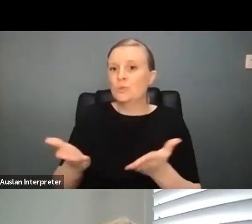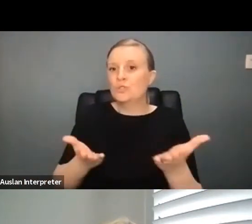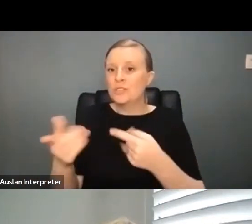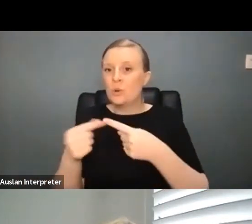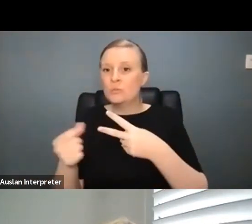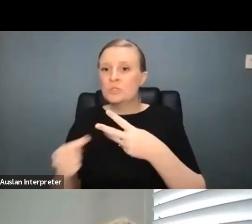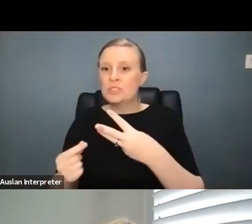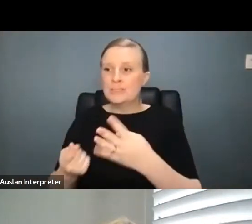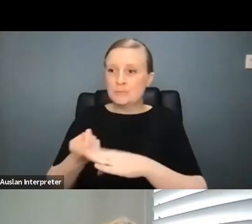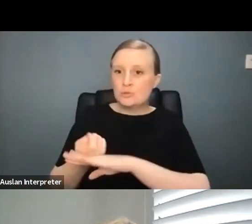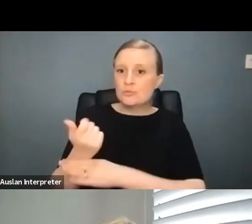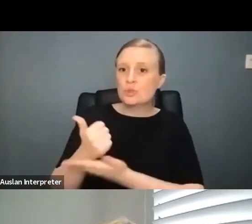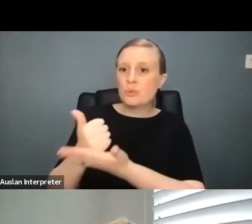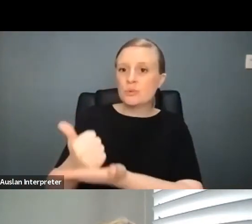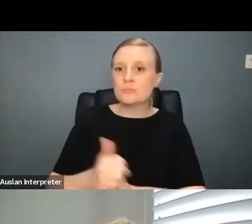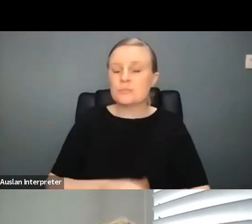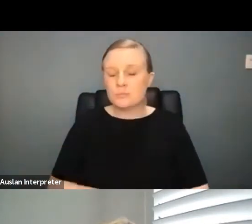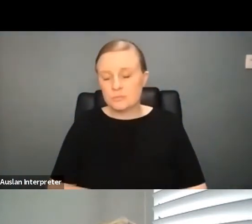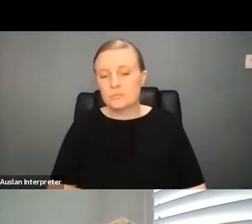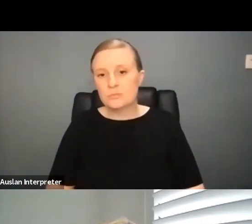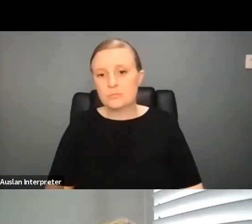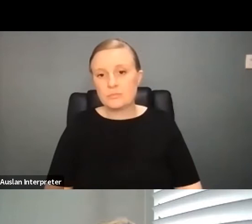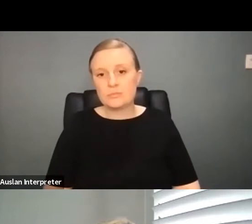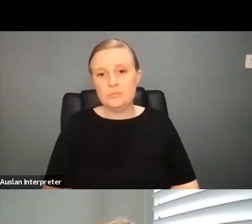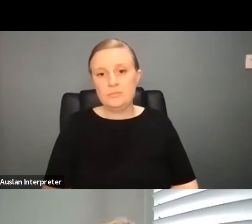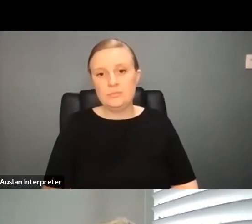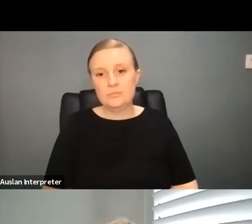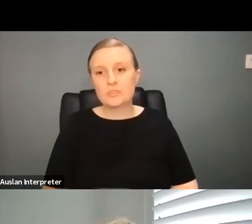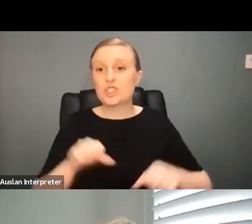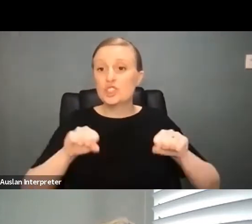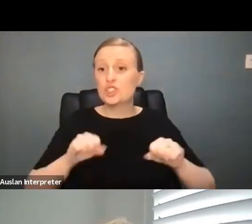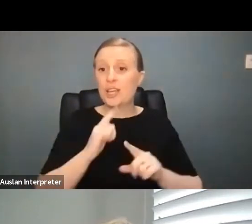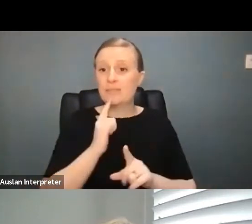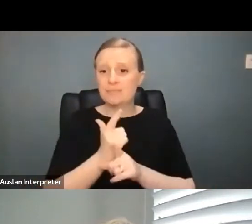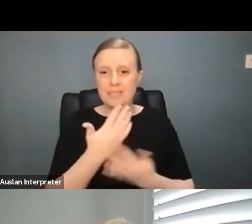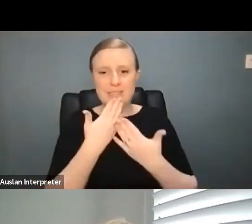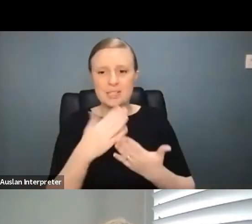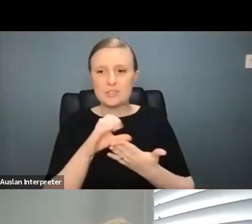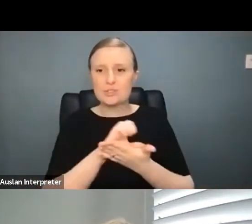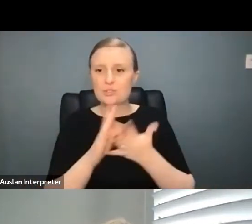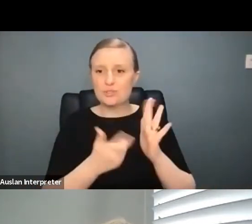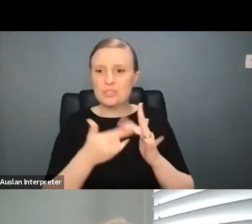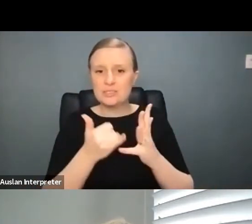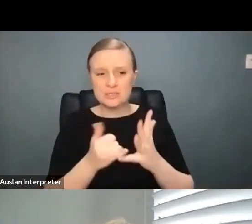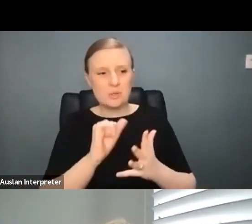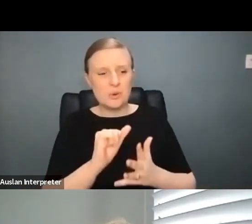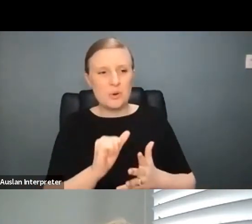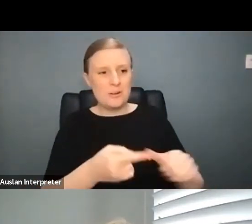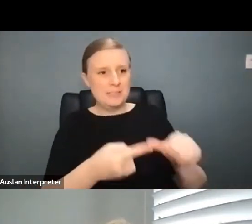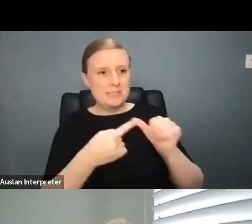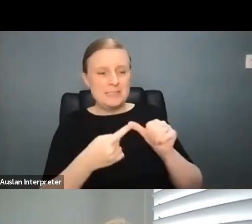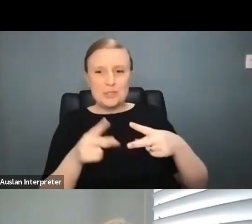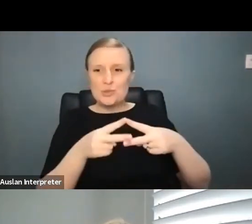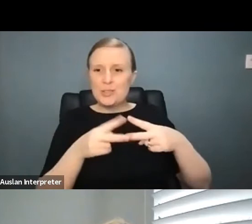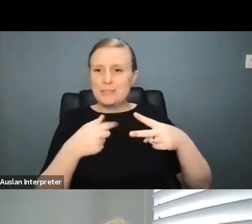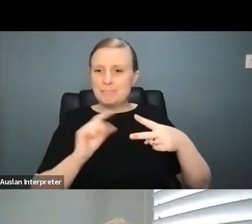Thanks, Chris. Two things stand out for me in your response, but one was about, you're talking about like how networks have kind